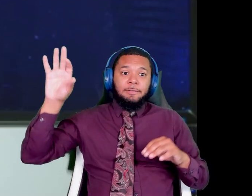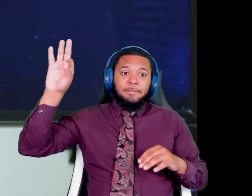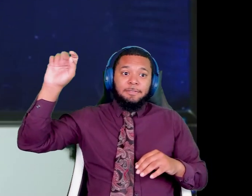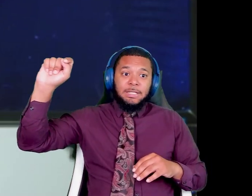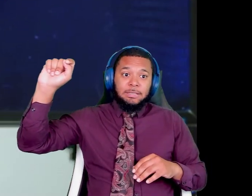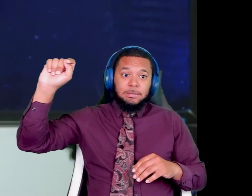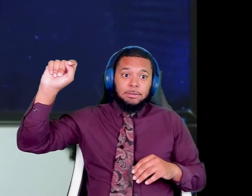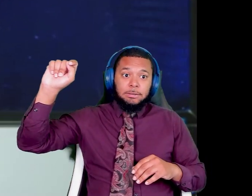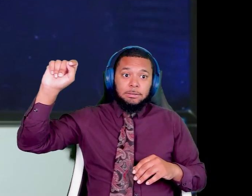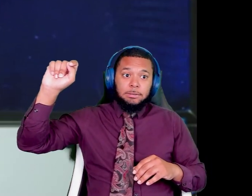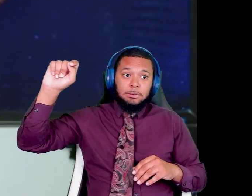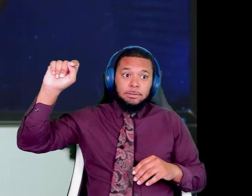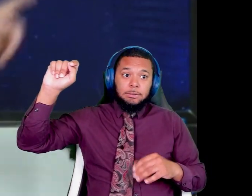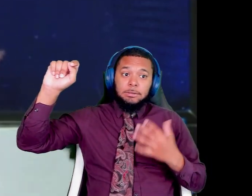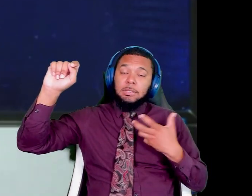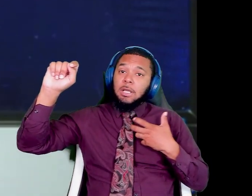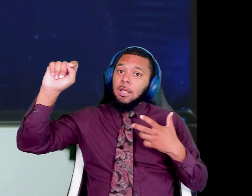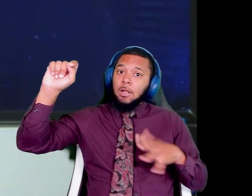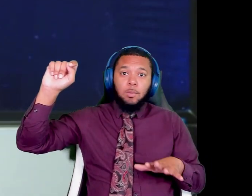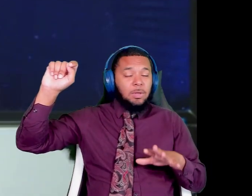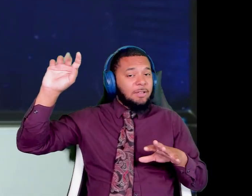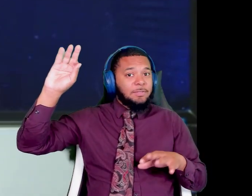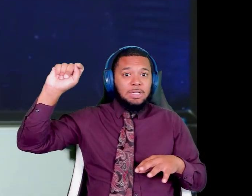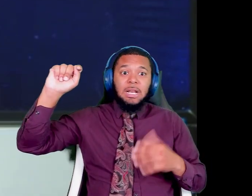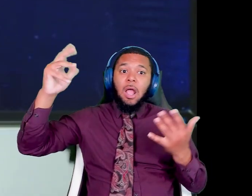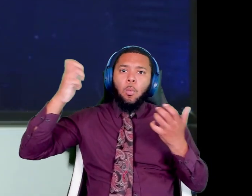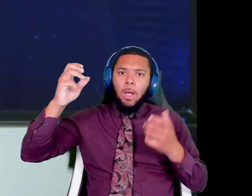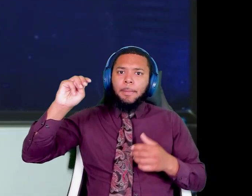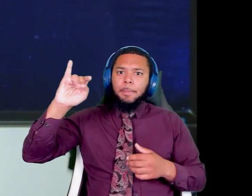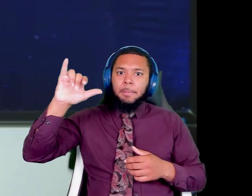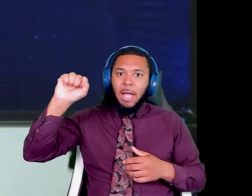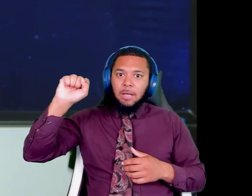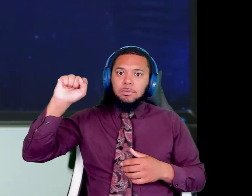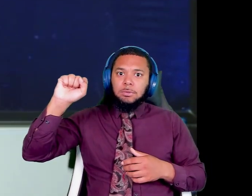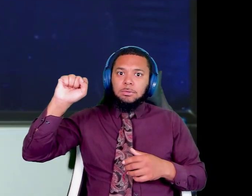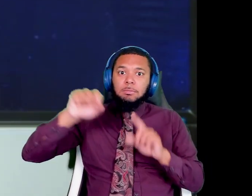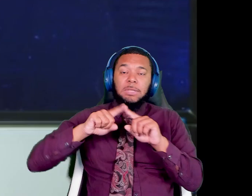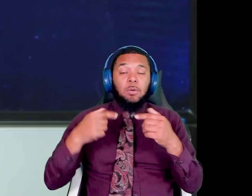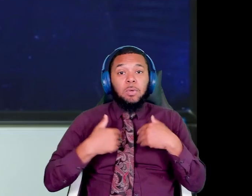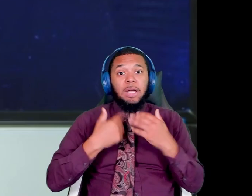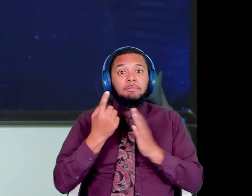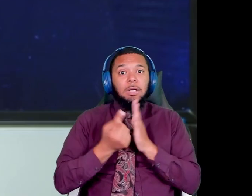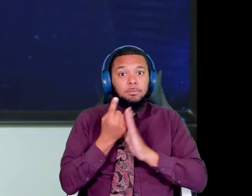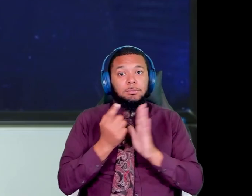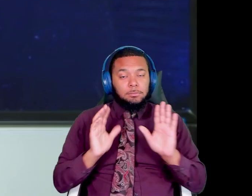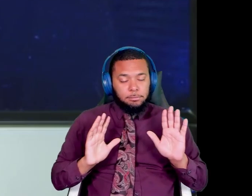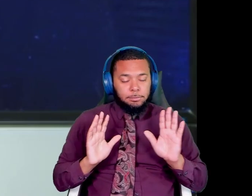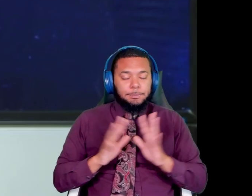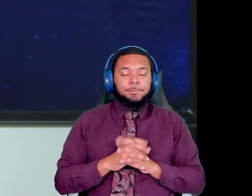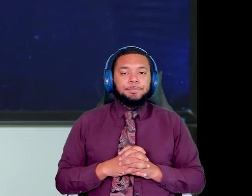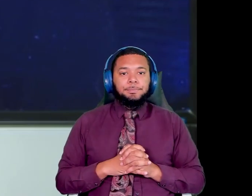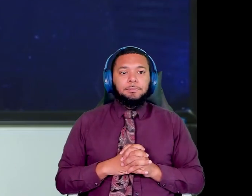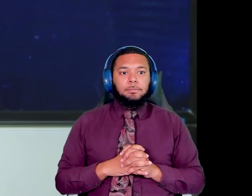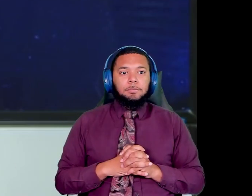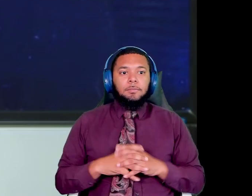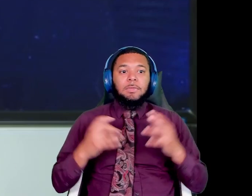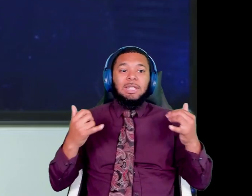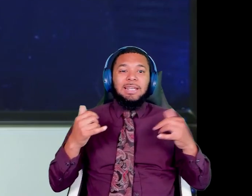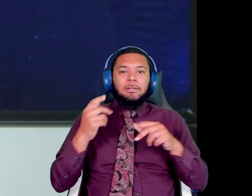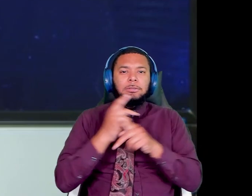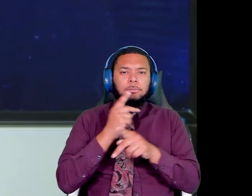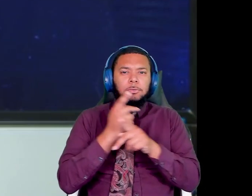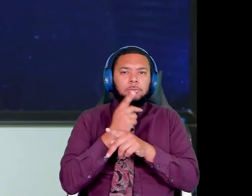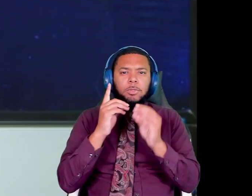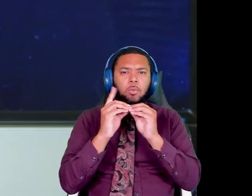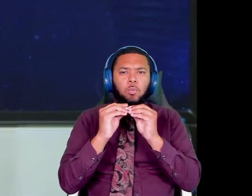I don't want feet in the top, I want miles in the top, but at least we've got hours in the bottom, which is what we want. So I'm going to have to multiply by one